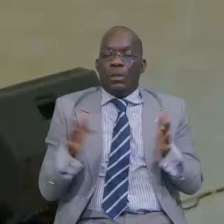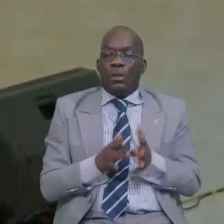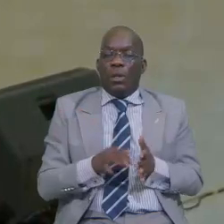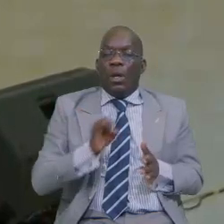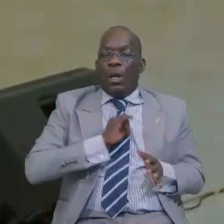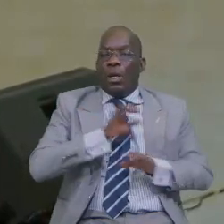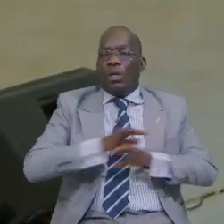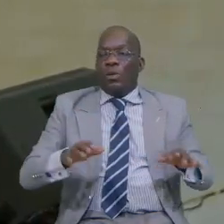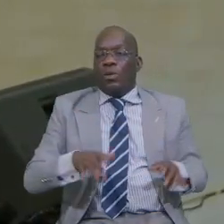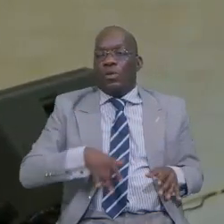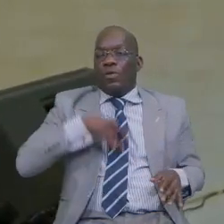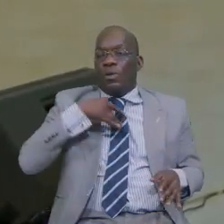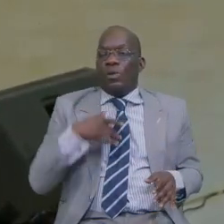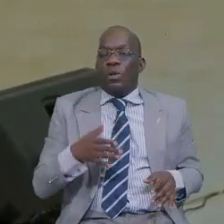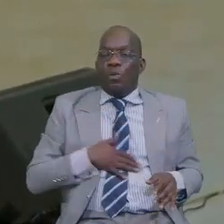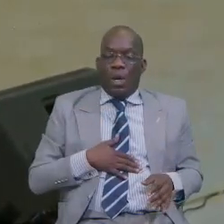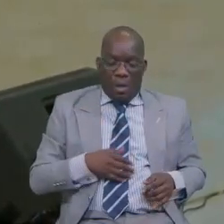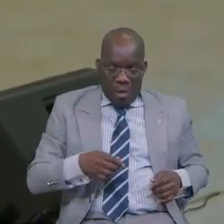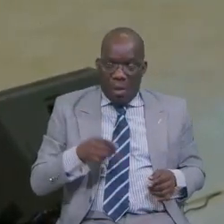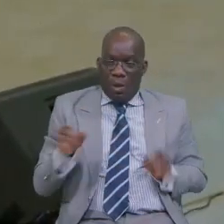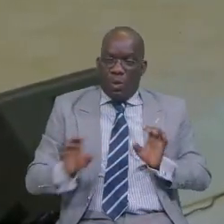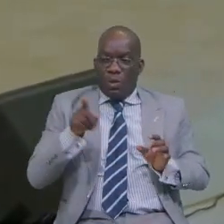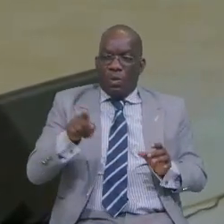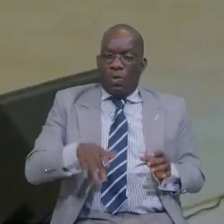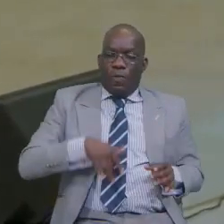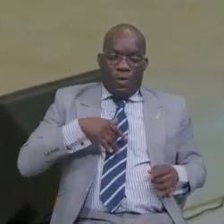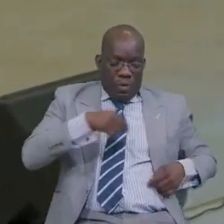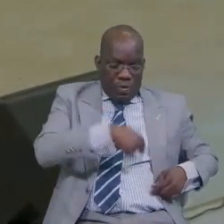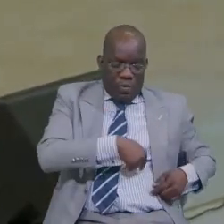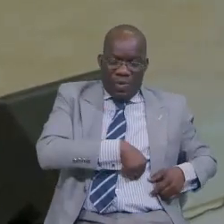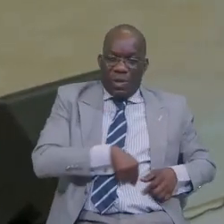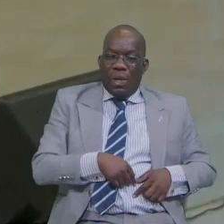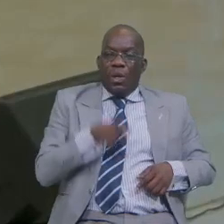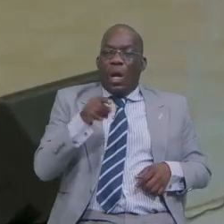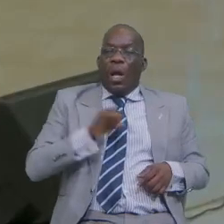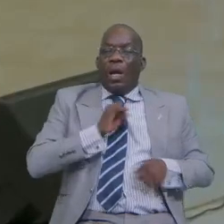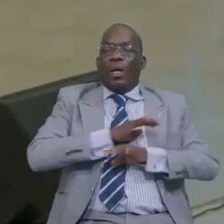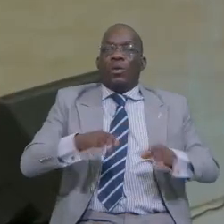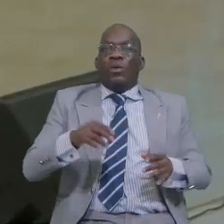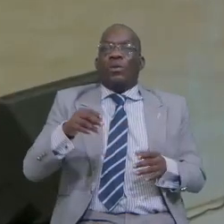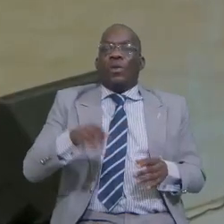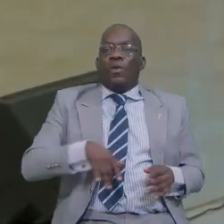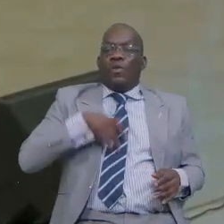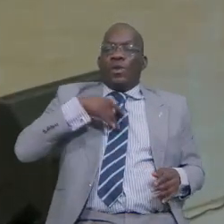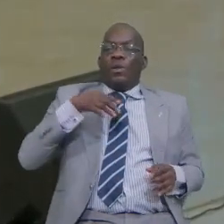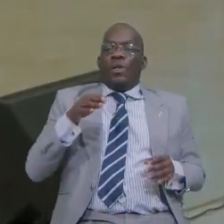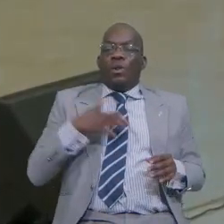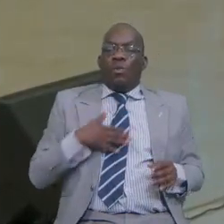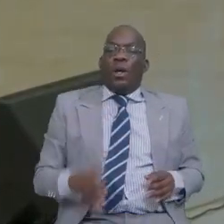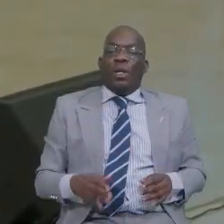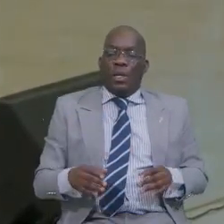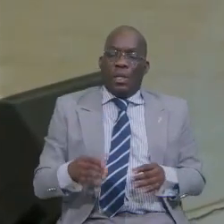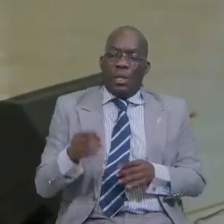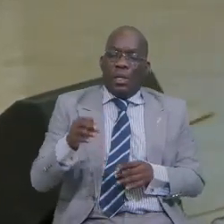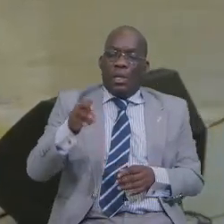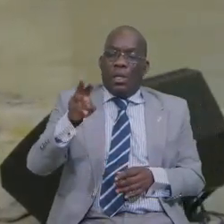my intestines, I don't feel my nerves, I don't feel my muscles, I don't